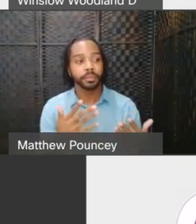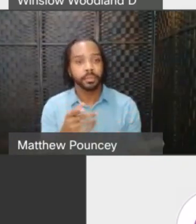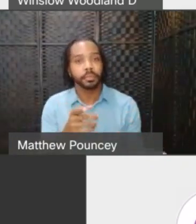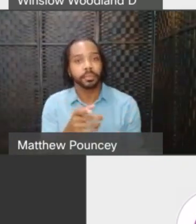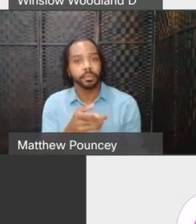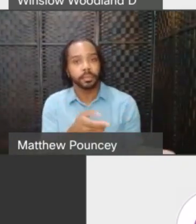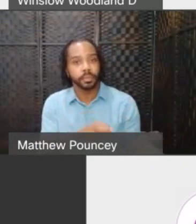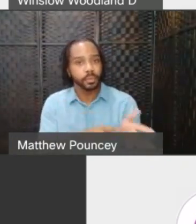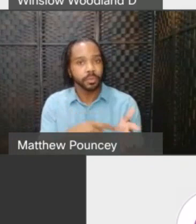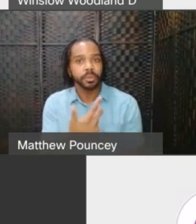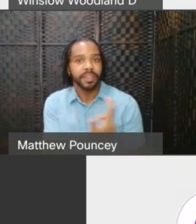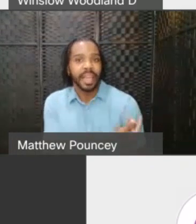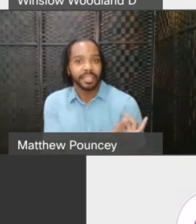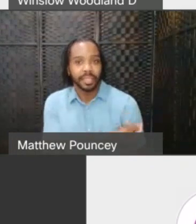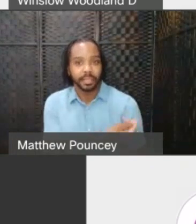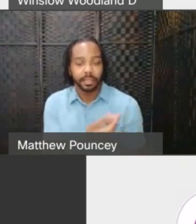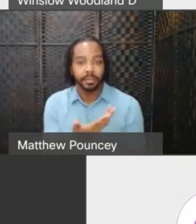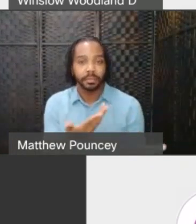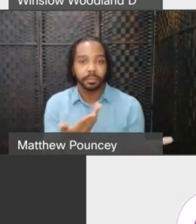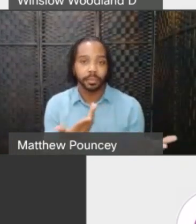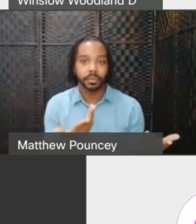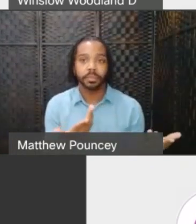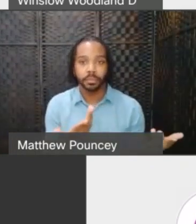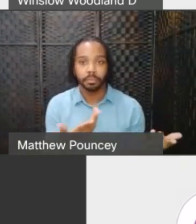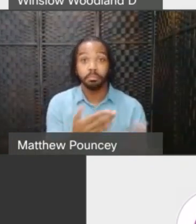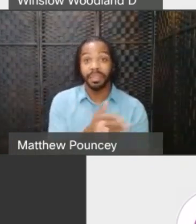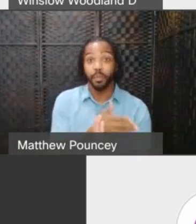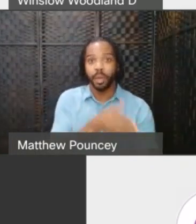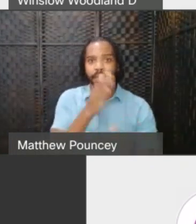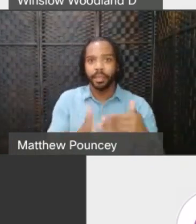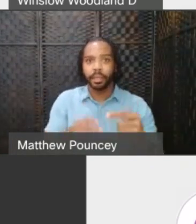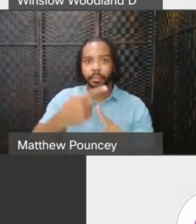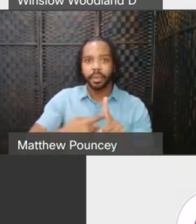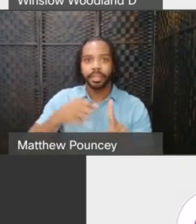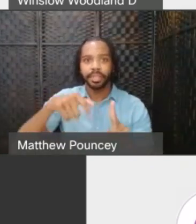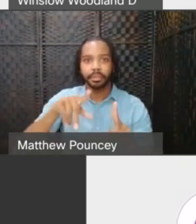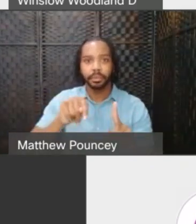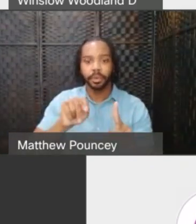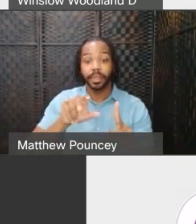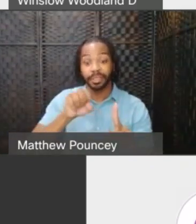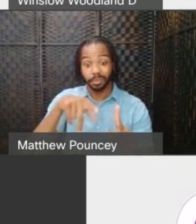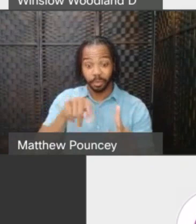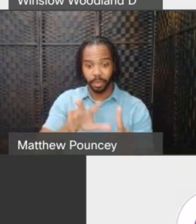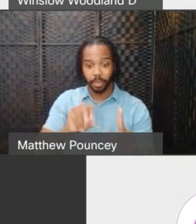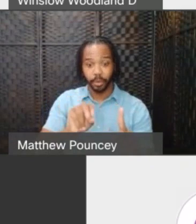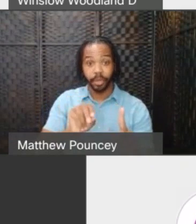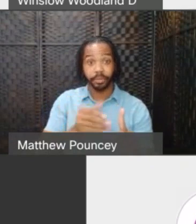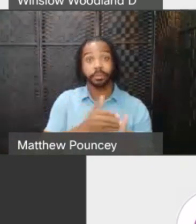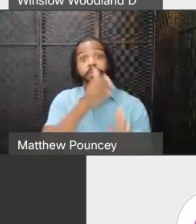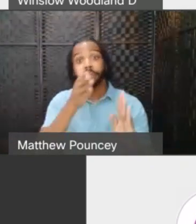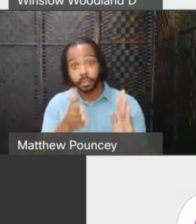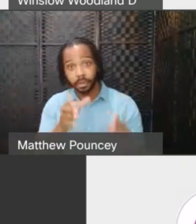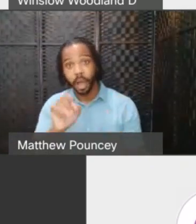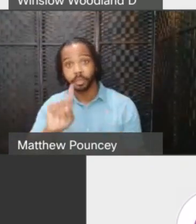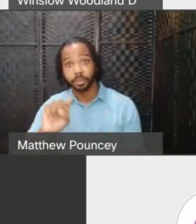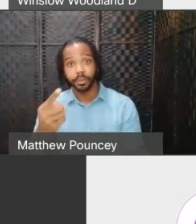vaccinated by the end of September 30th. So effective October 1, with